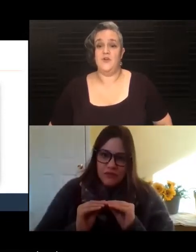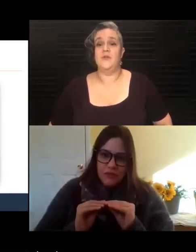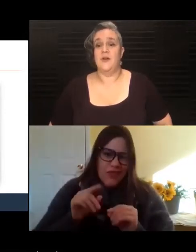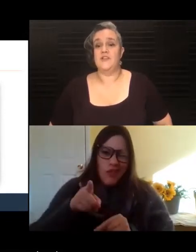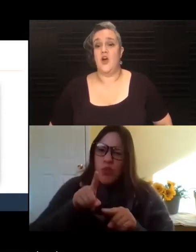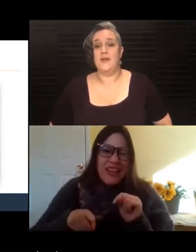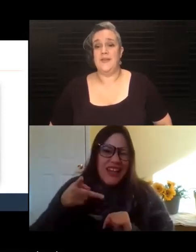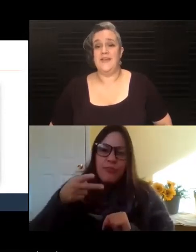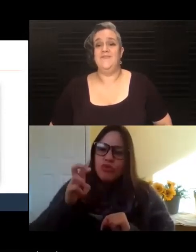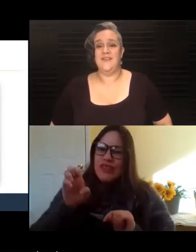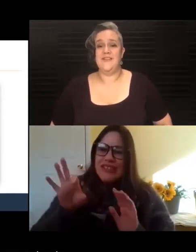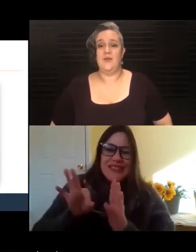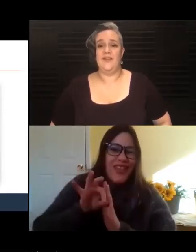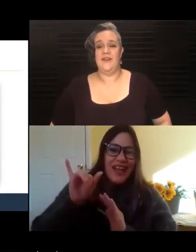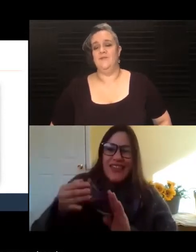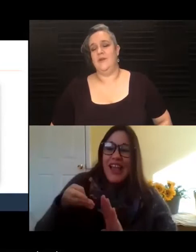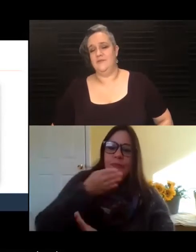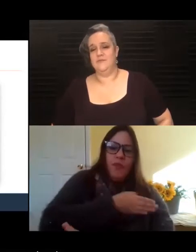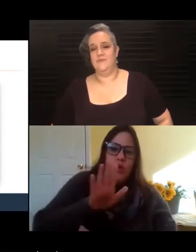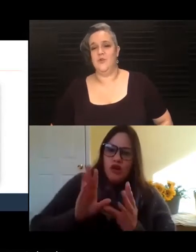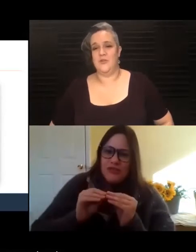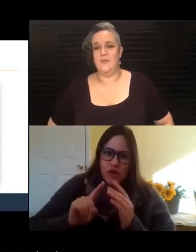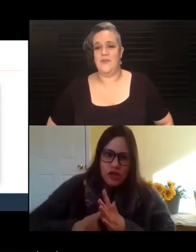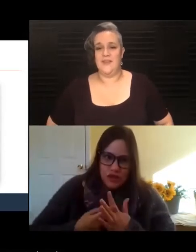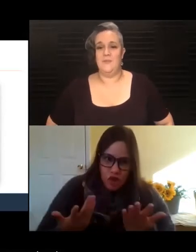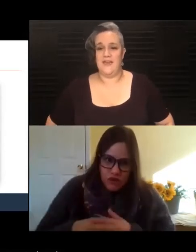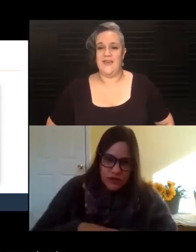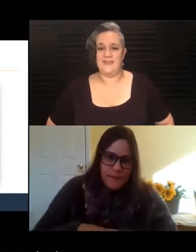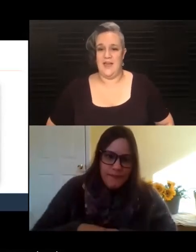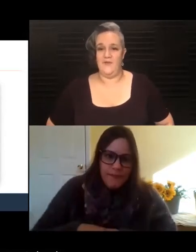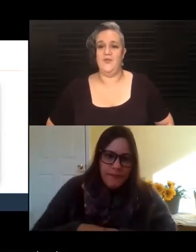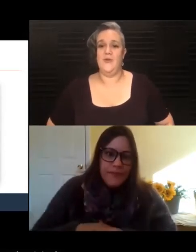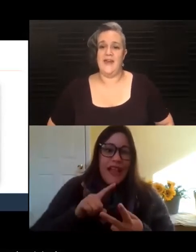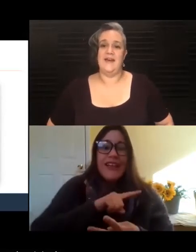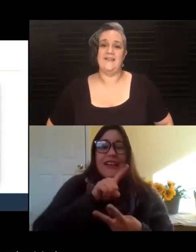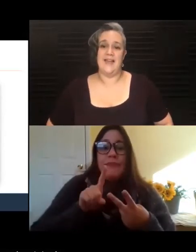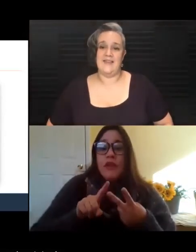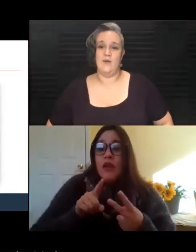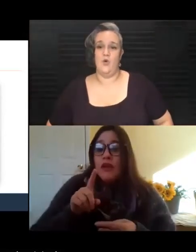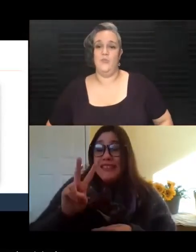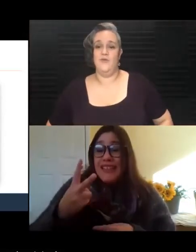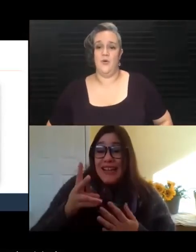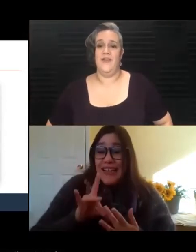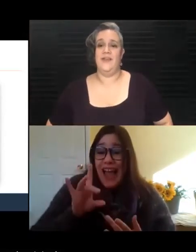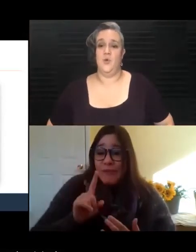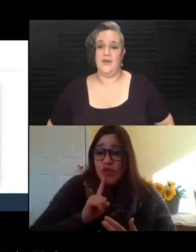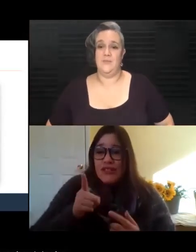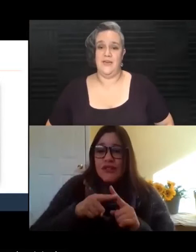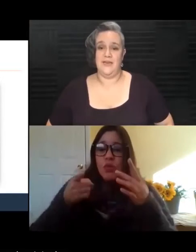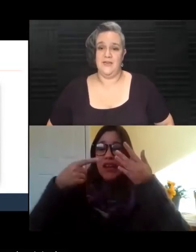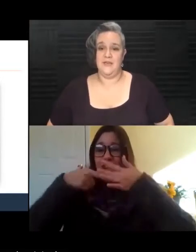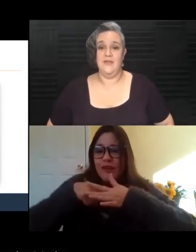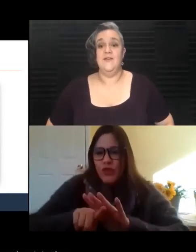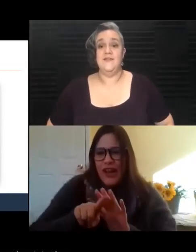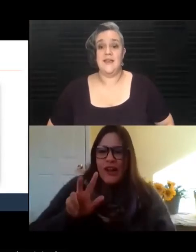That person must already be physically within virtually within the meeting itself. You cannot assign that role before they join the